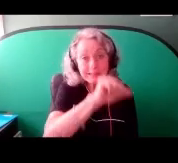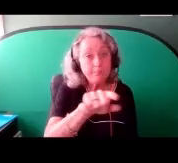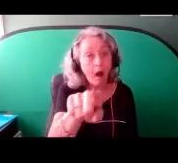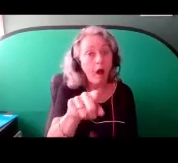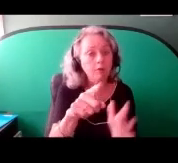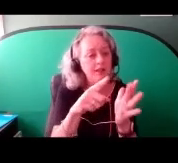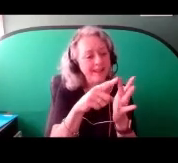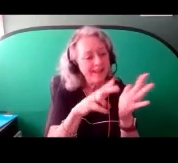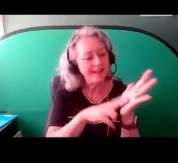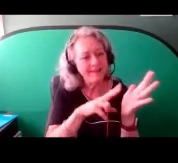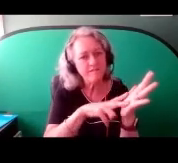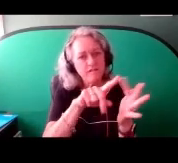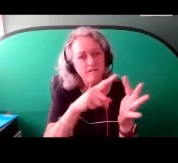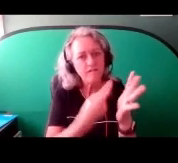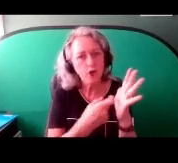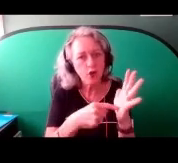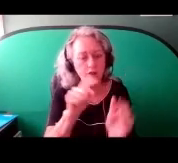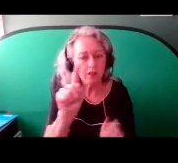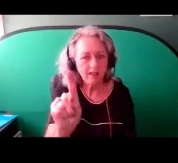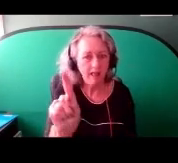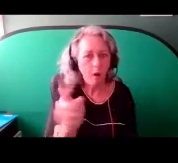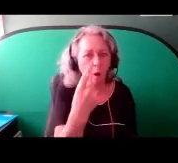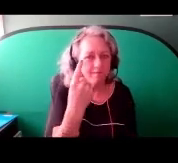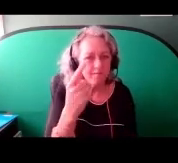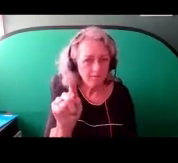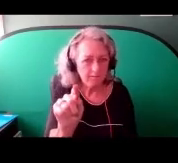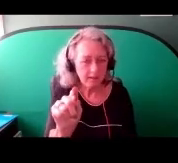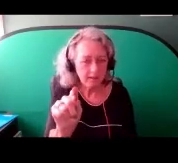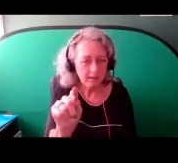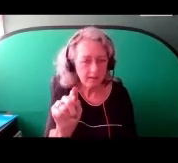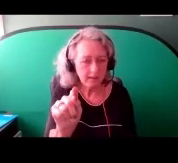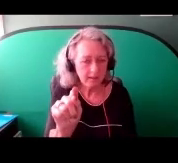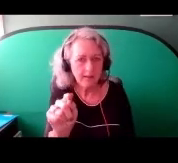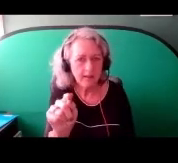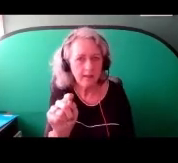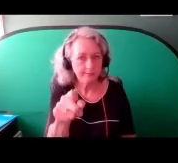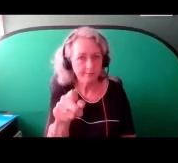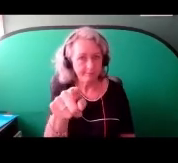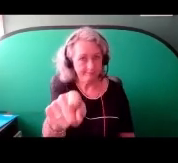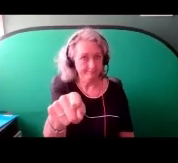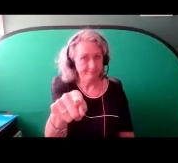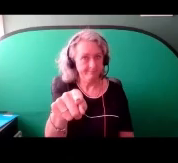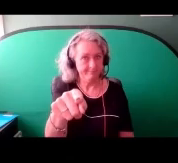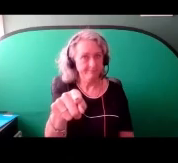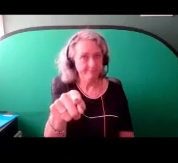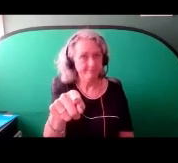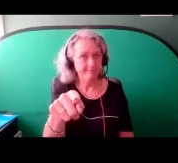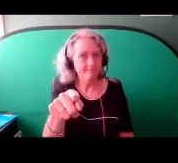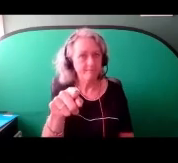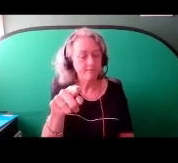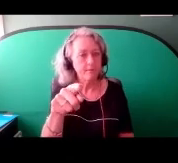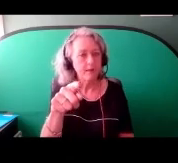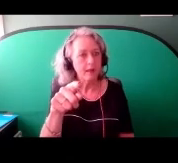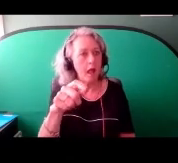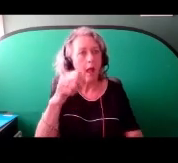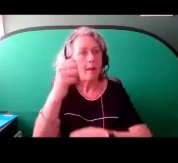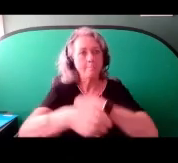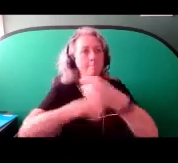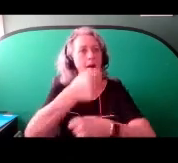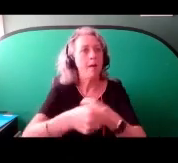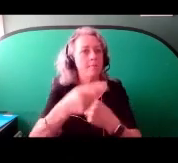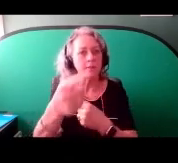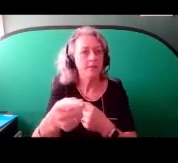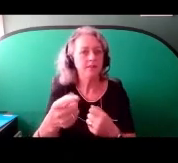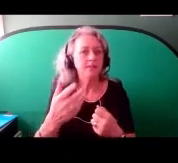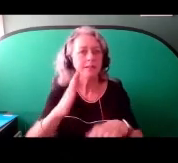off, it goes off, and the classic invert is the classic invert just inverts it regardless of